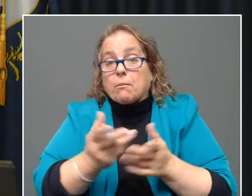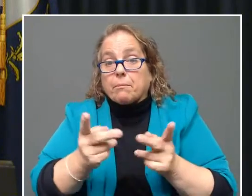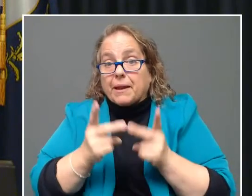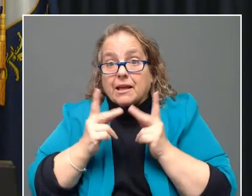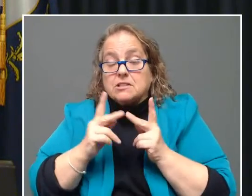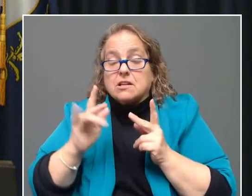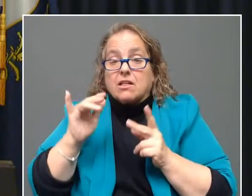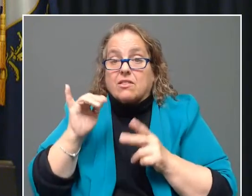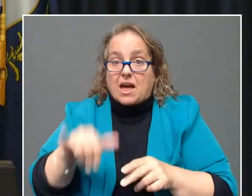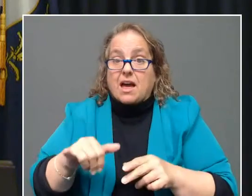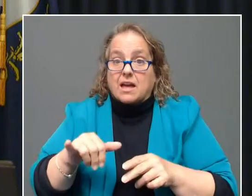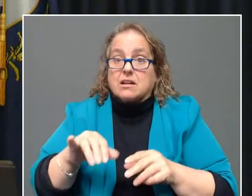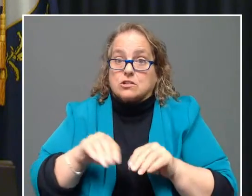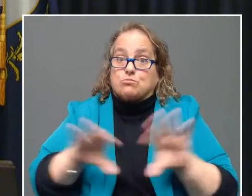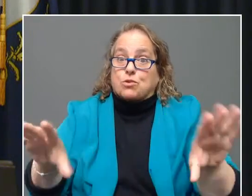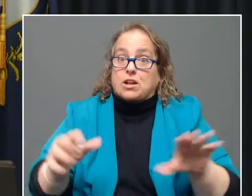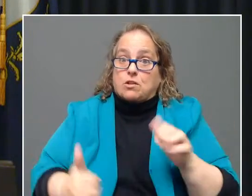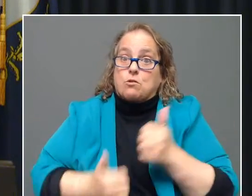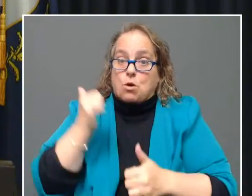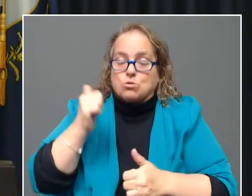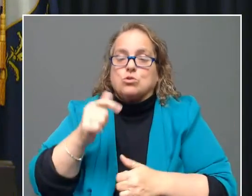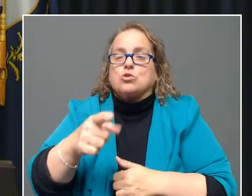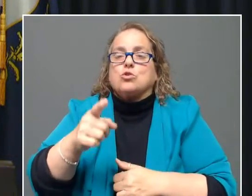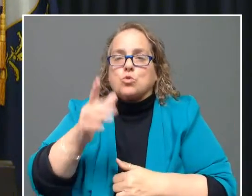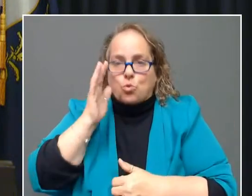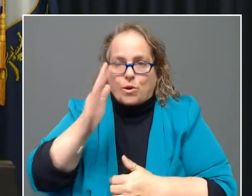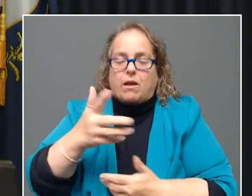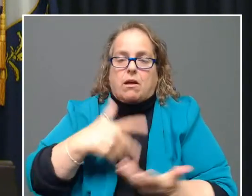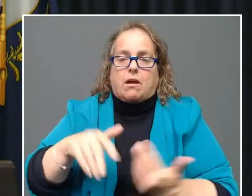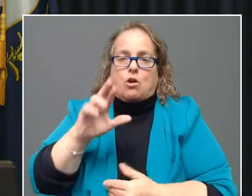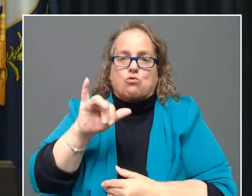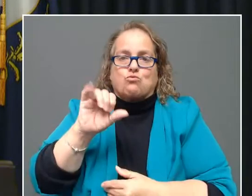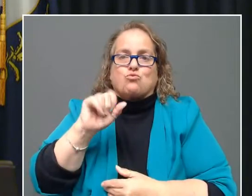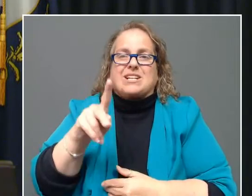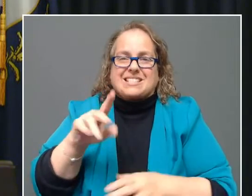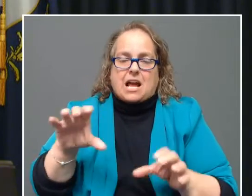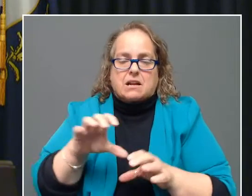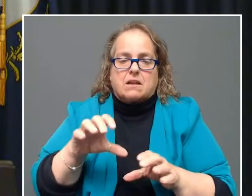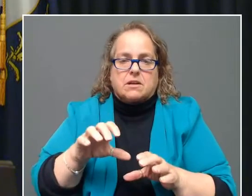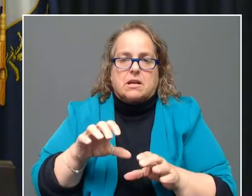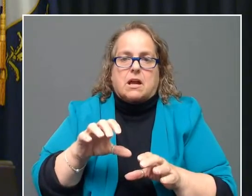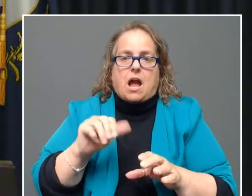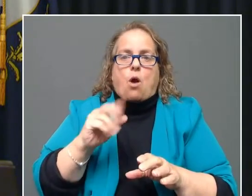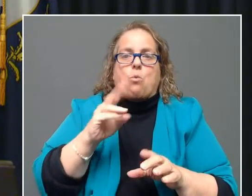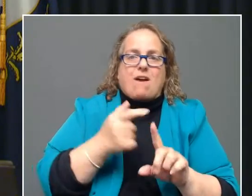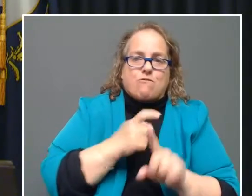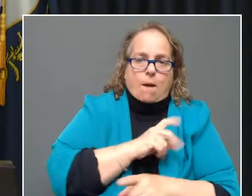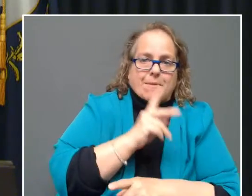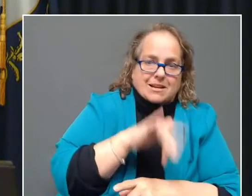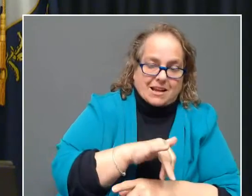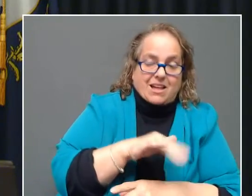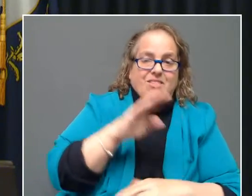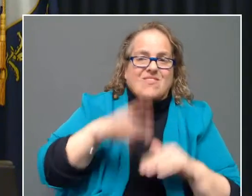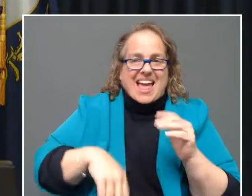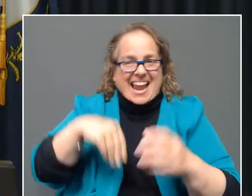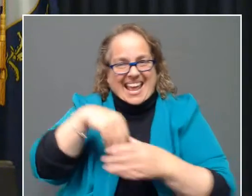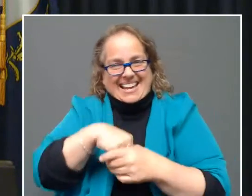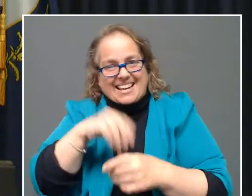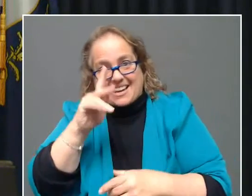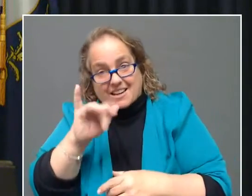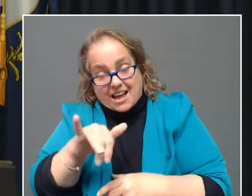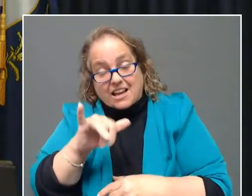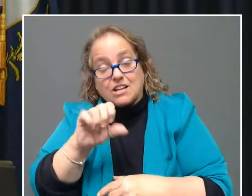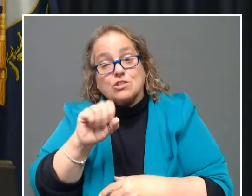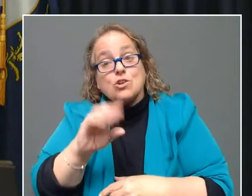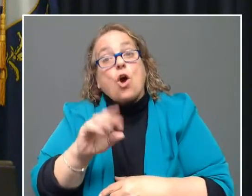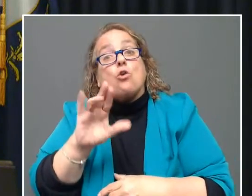most, then you're engaging in riskier activity away from Kentucky than you would have in Kentucky. So certainly the risk increases. And if